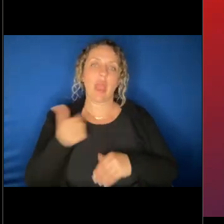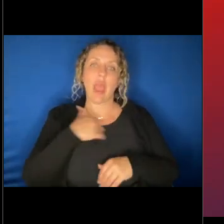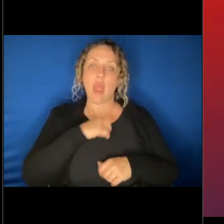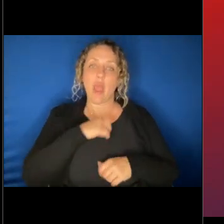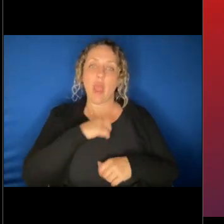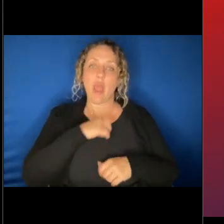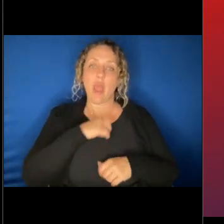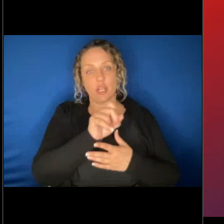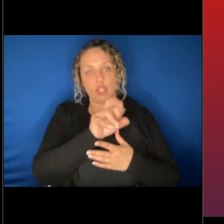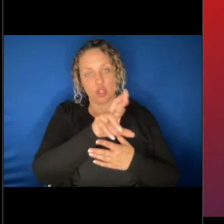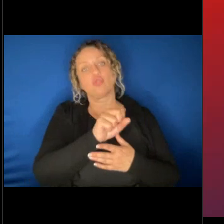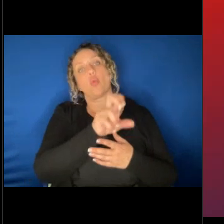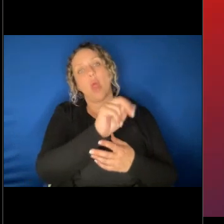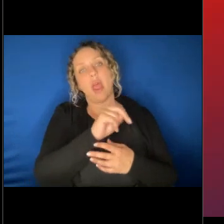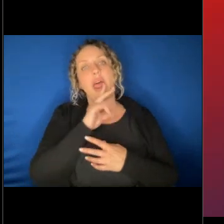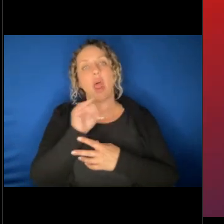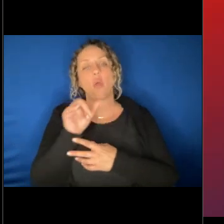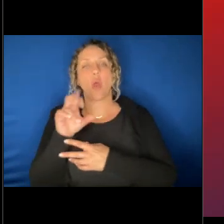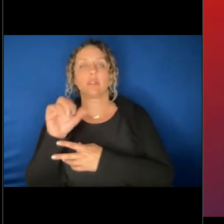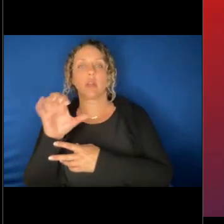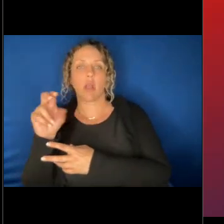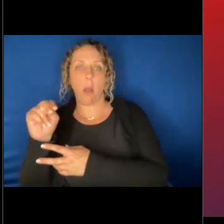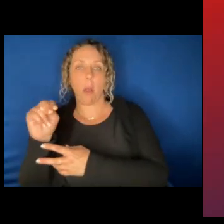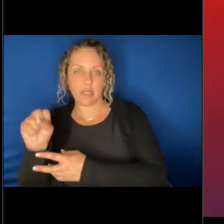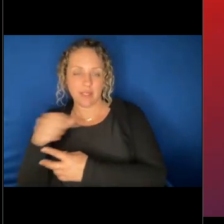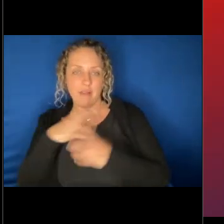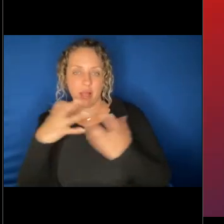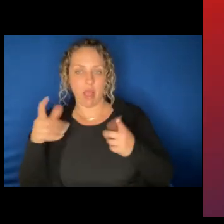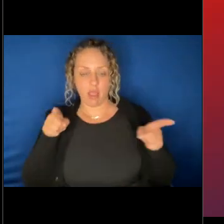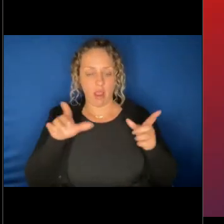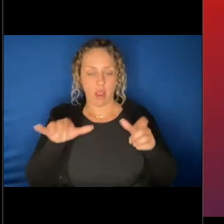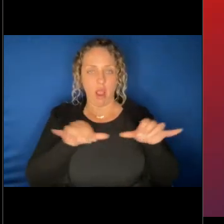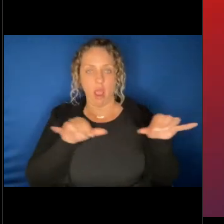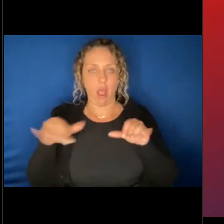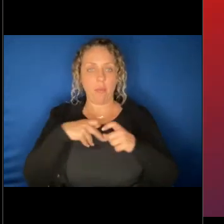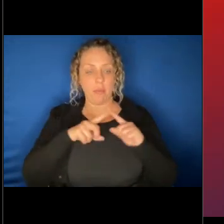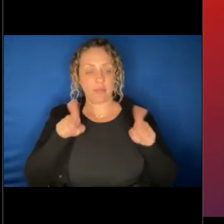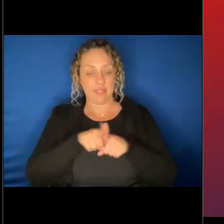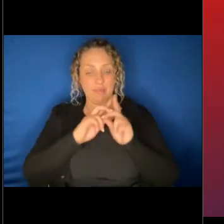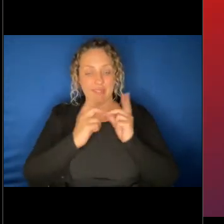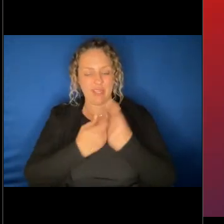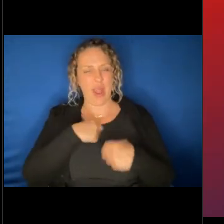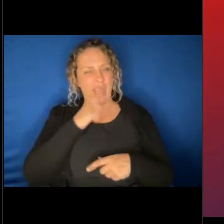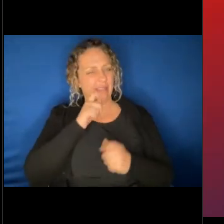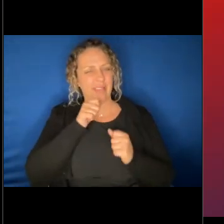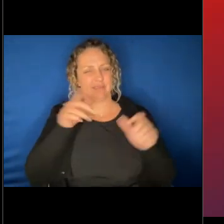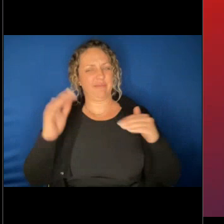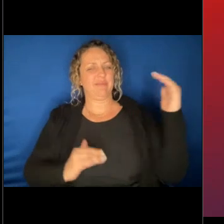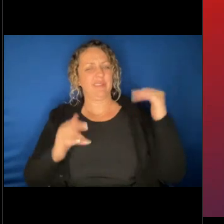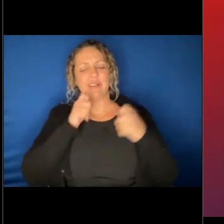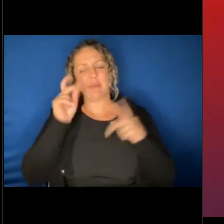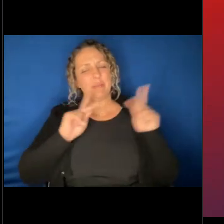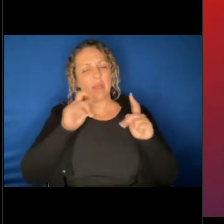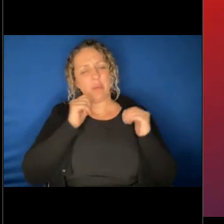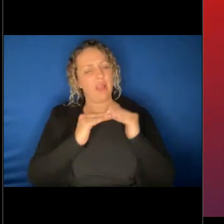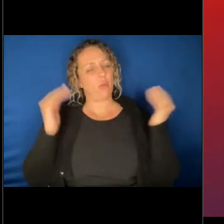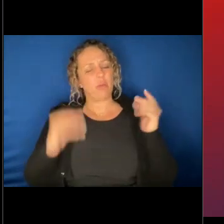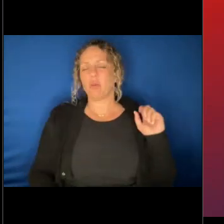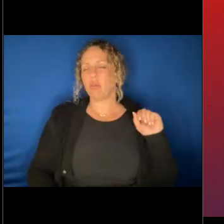Hunter's Run and Renaissance Commons have a lot in common. Keeping those two in the same district, I think, is a disservice to the people, and it's not